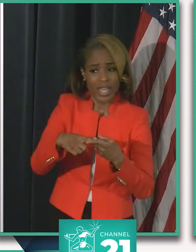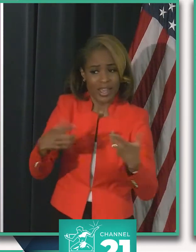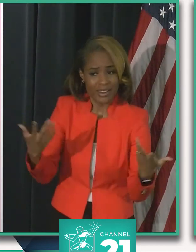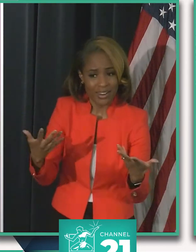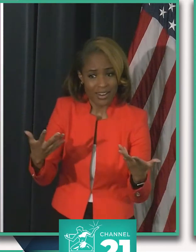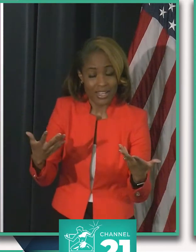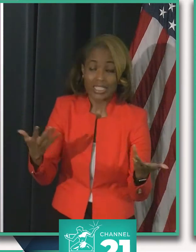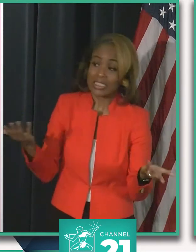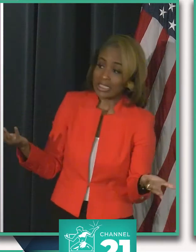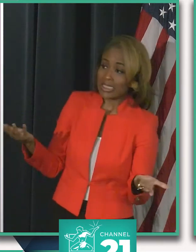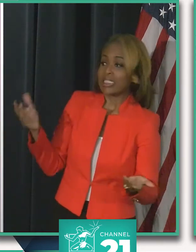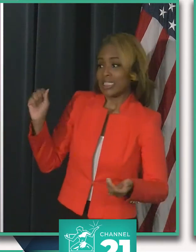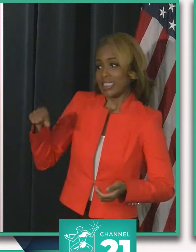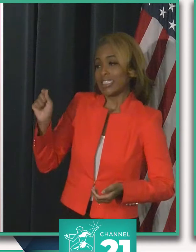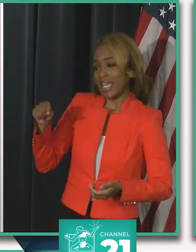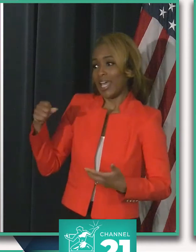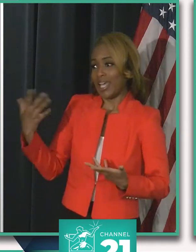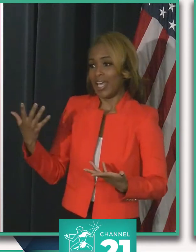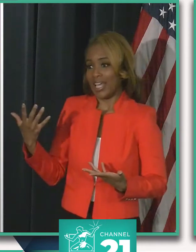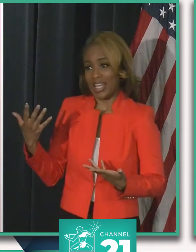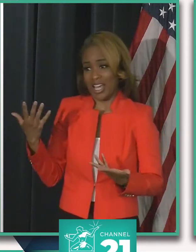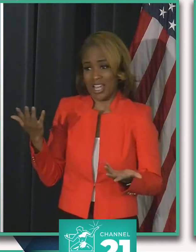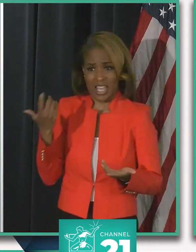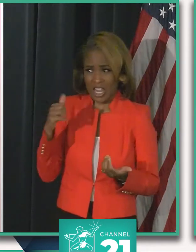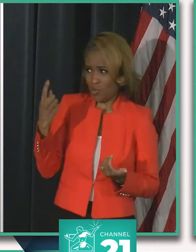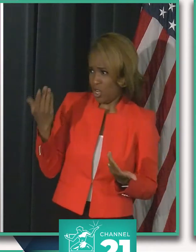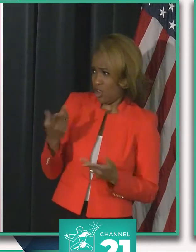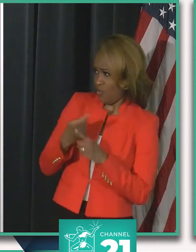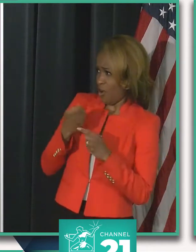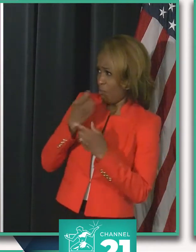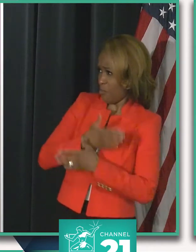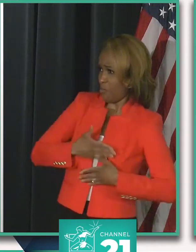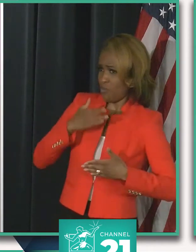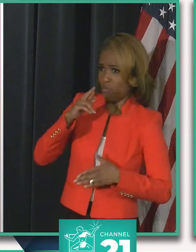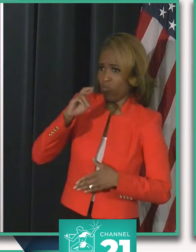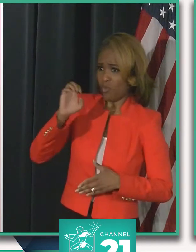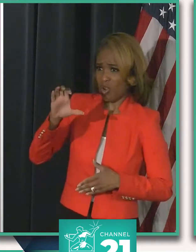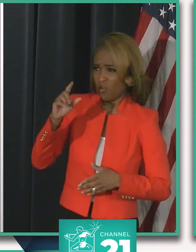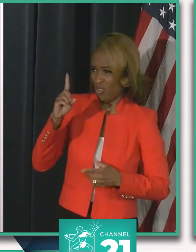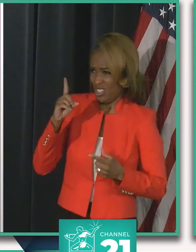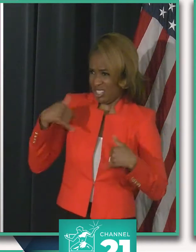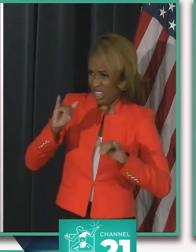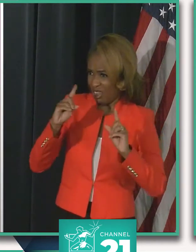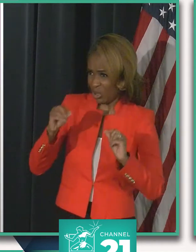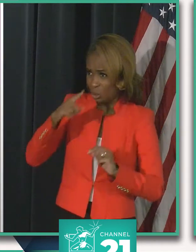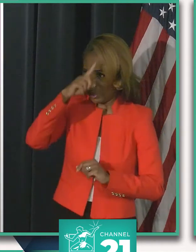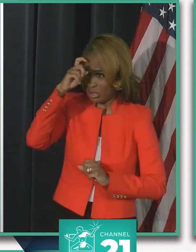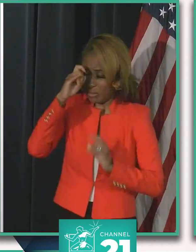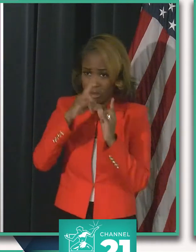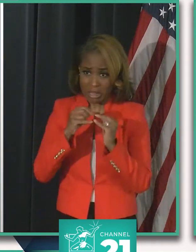Yeah. Boy, it was, is there anybody here from recreation? Do we do summer camps anymore?